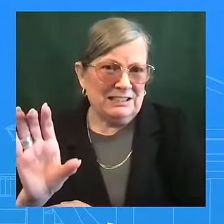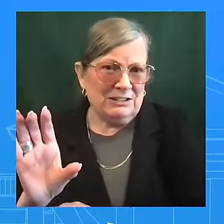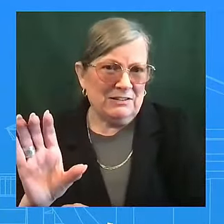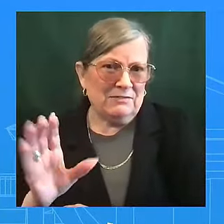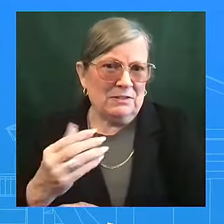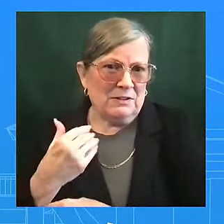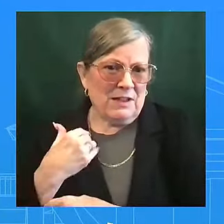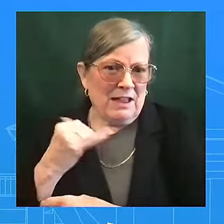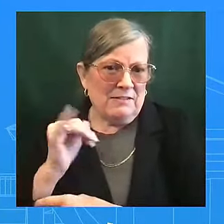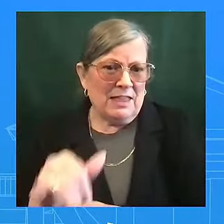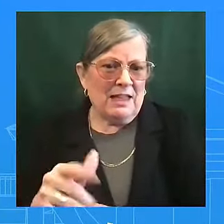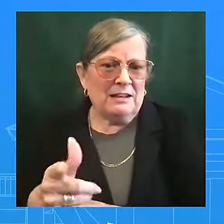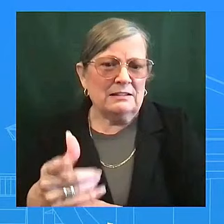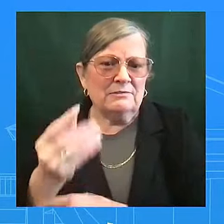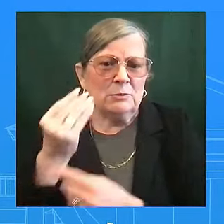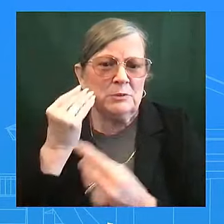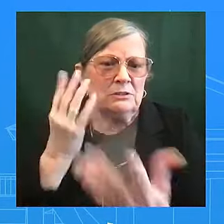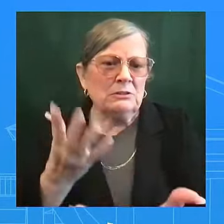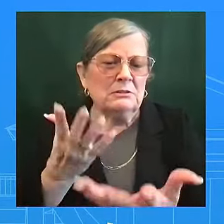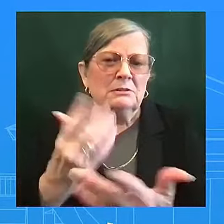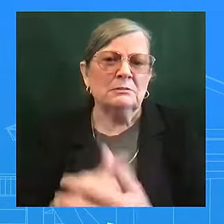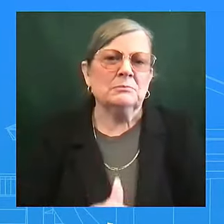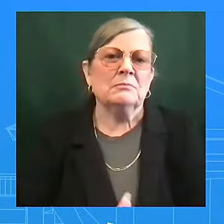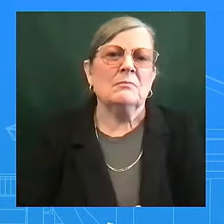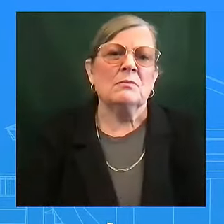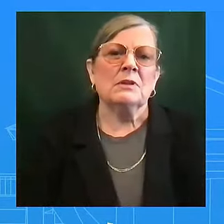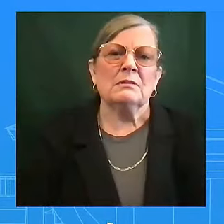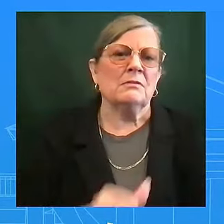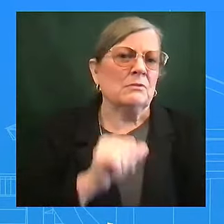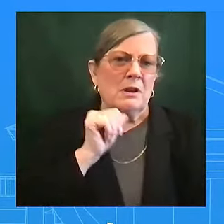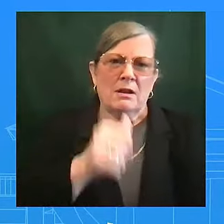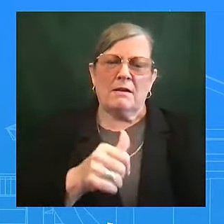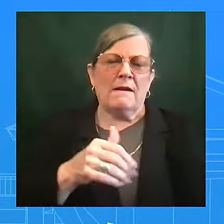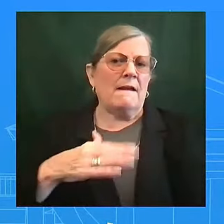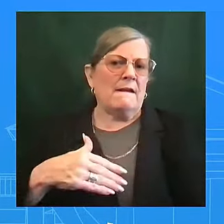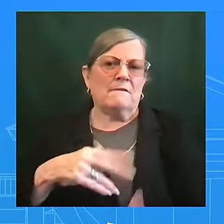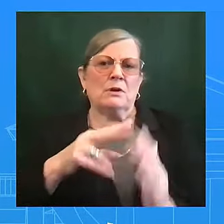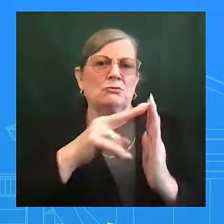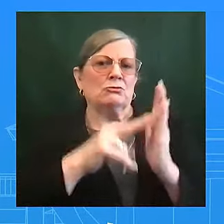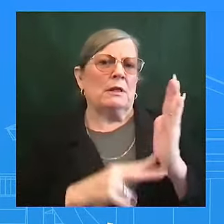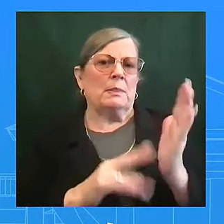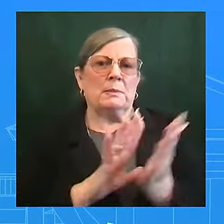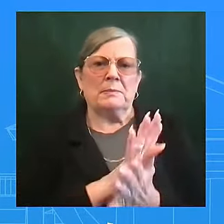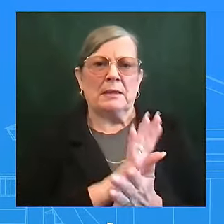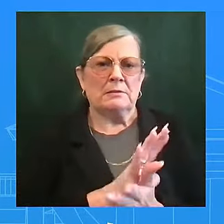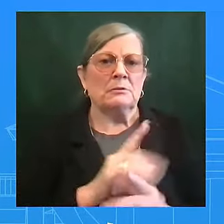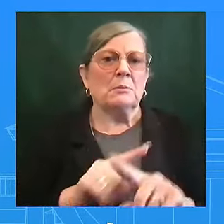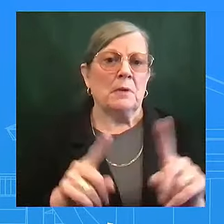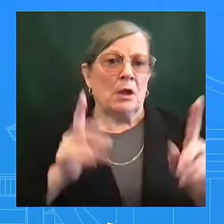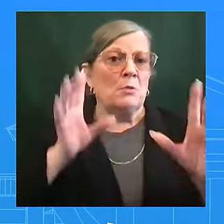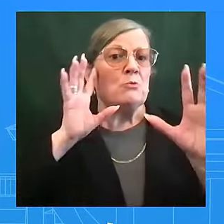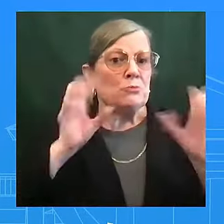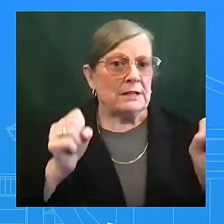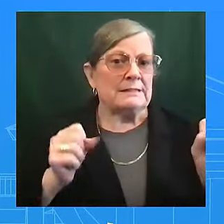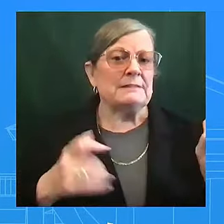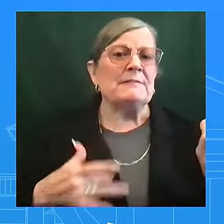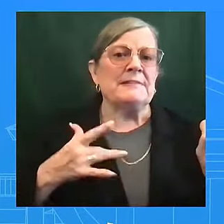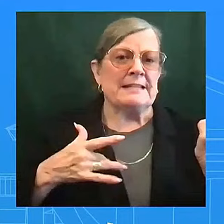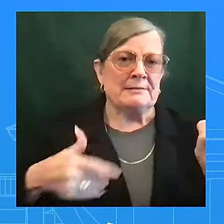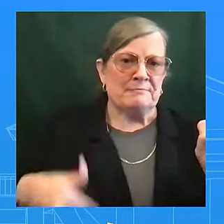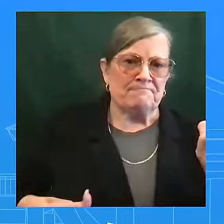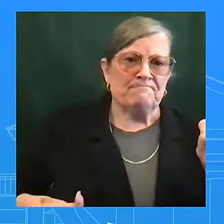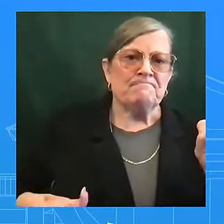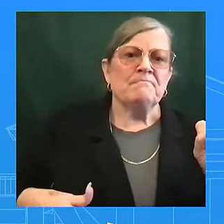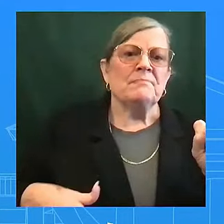is our strength. You hear the president say this, and that is something that the president believes. And that is true whether it's